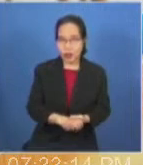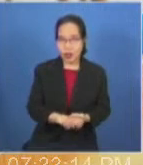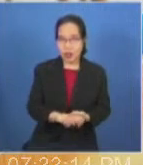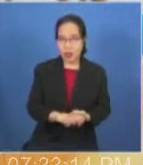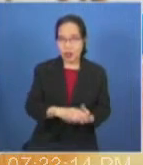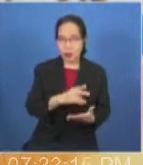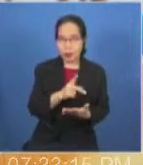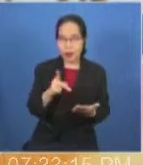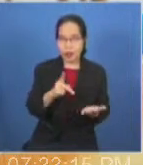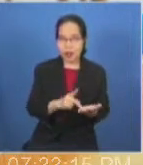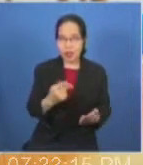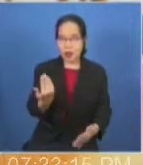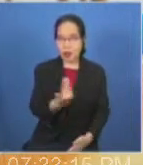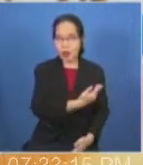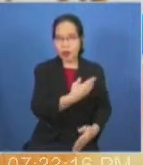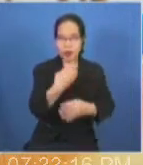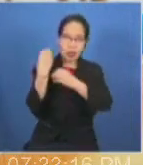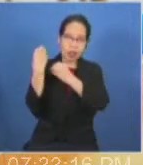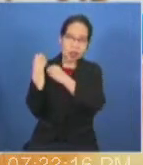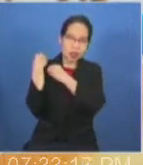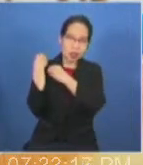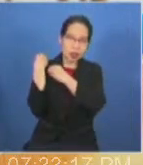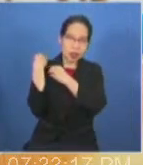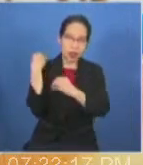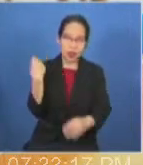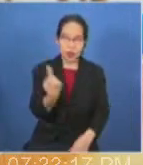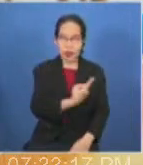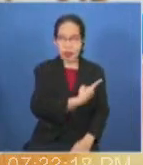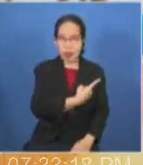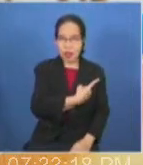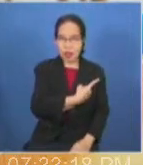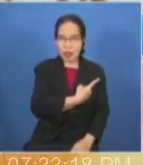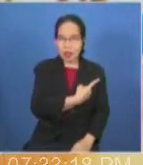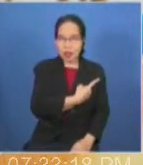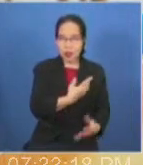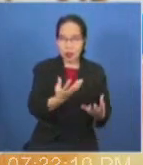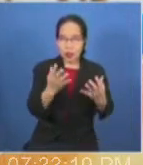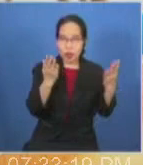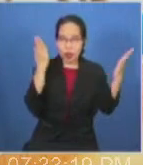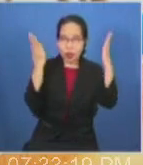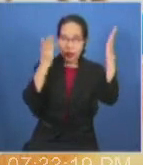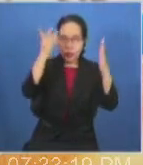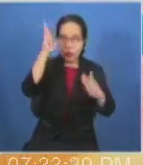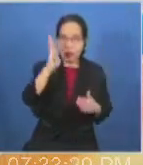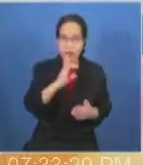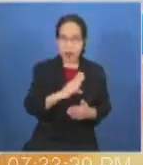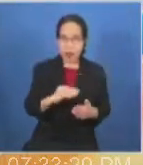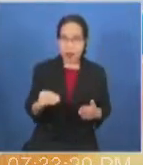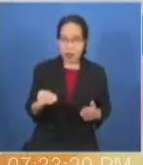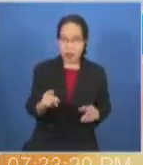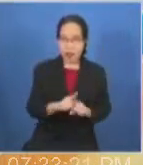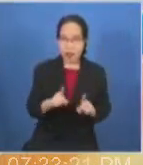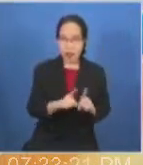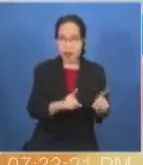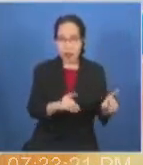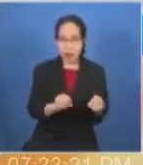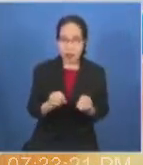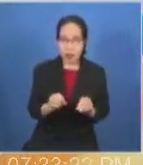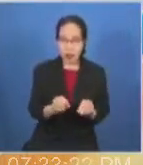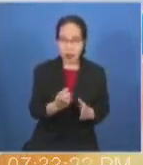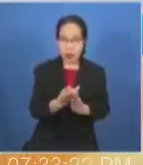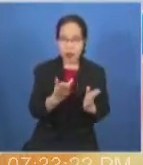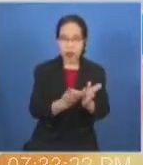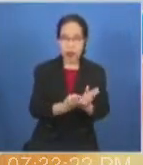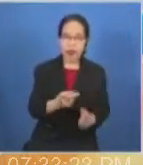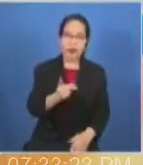The doctrines of the Members Church of God International, which we believe is part of our obligation as people who want to